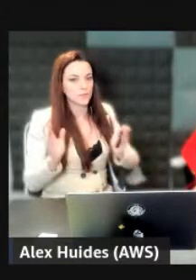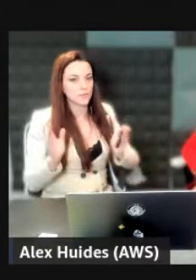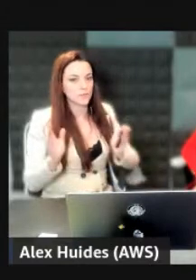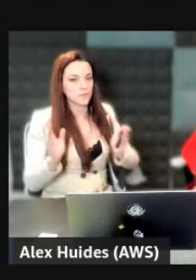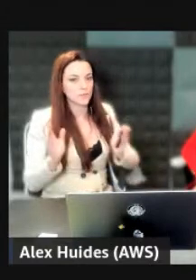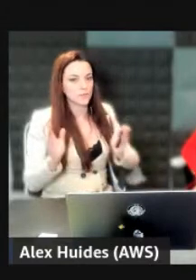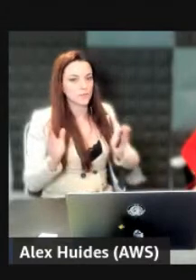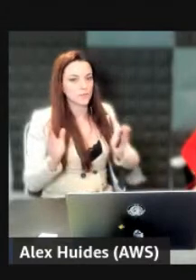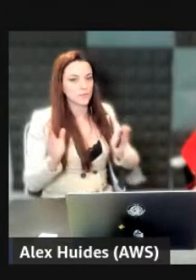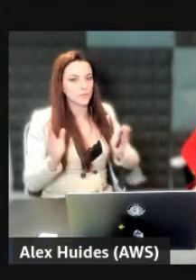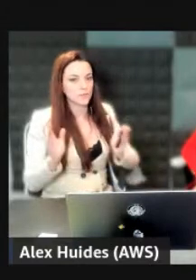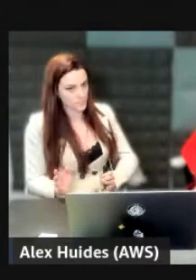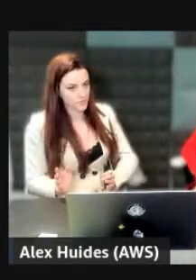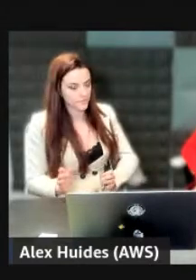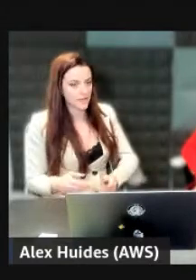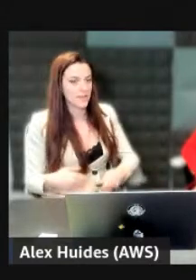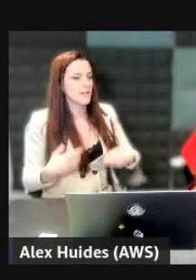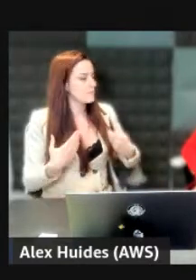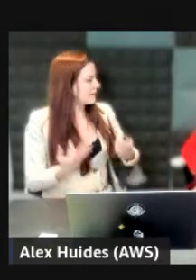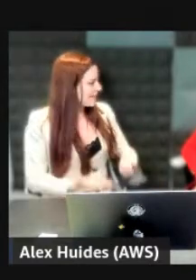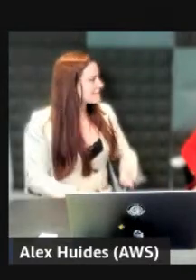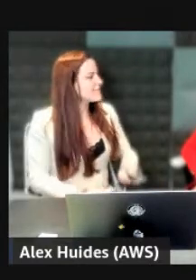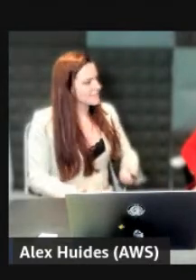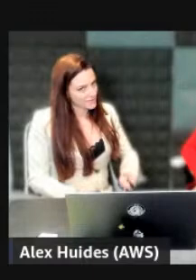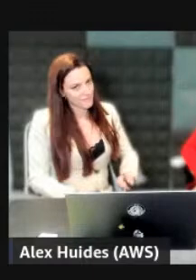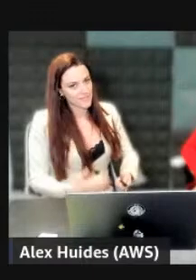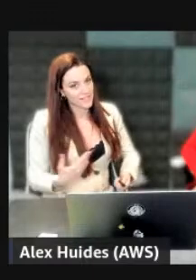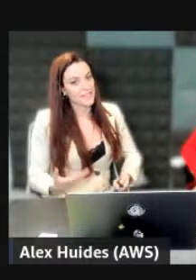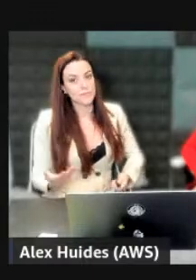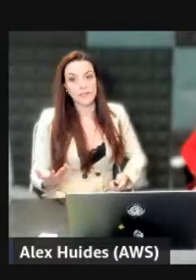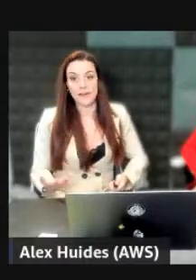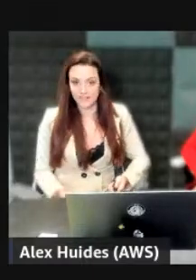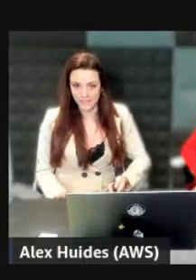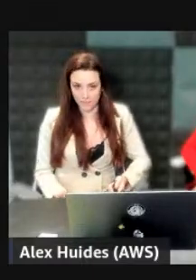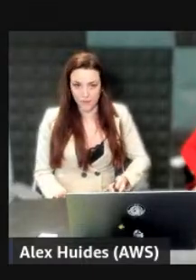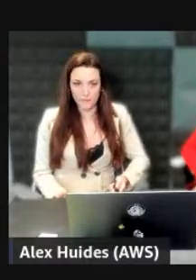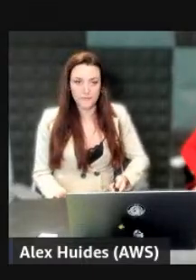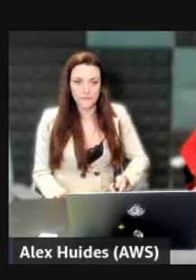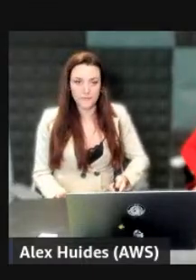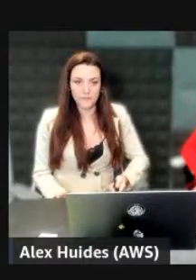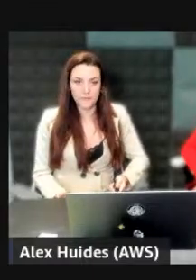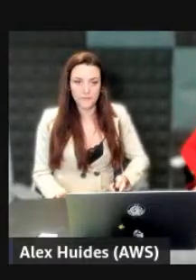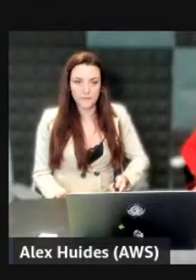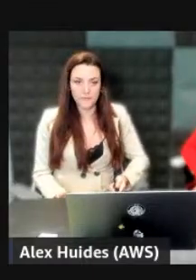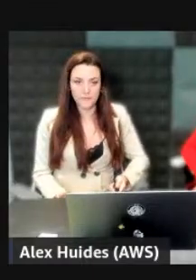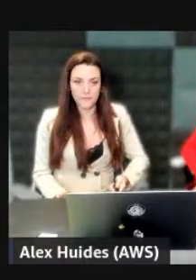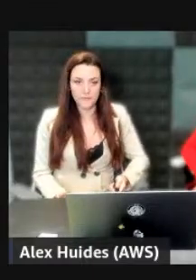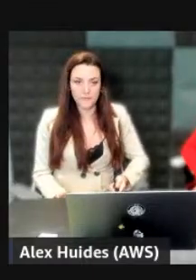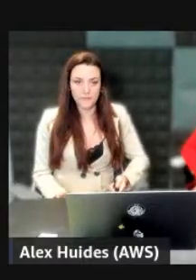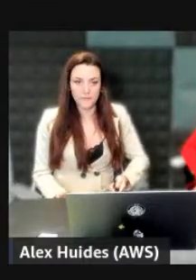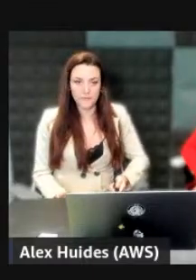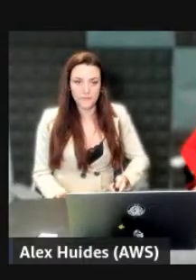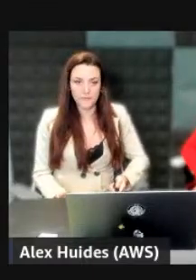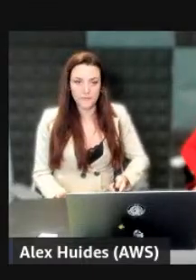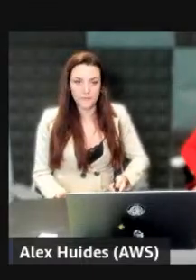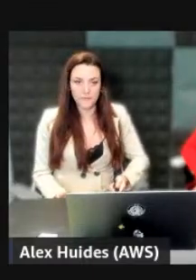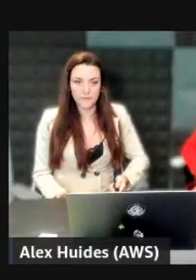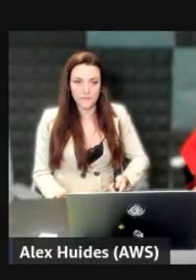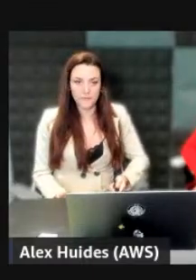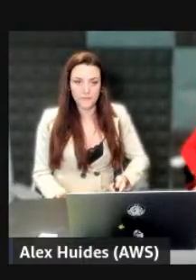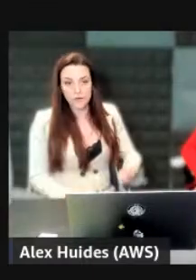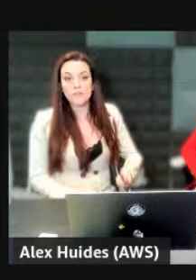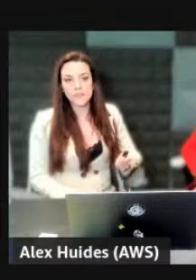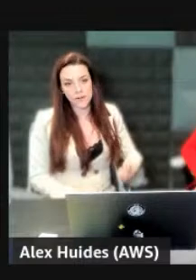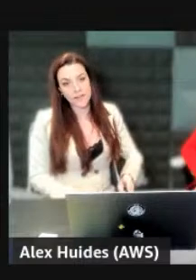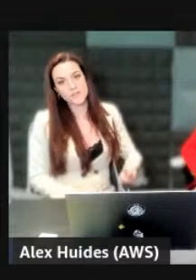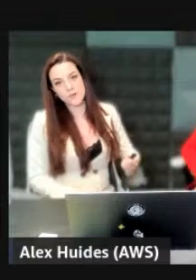and services are the target groups. But let's see this with an example. In this example, we aim to